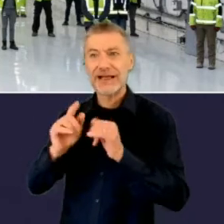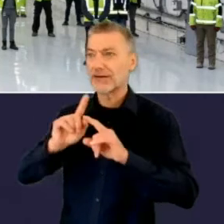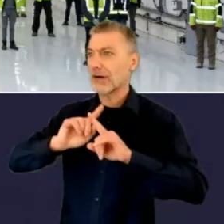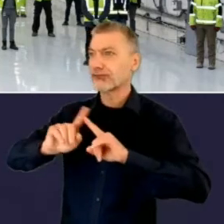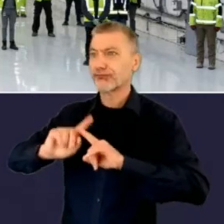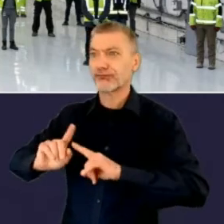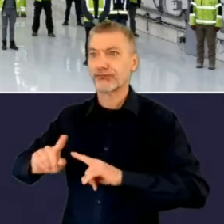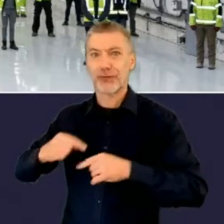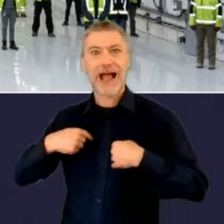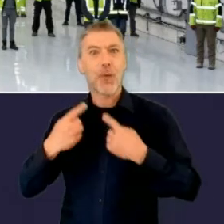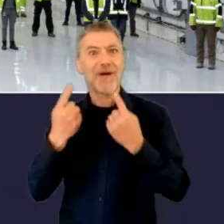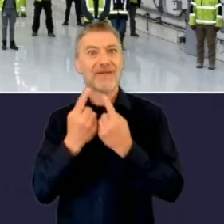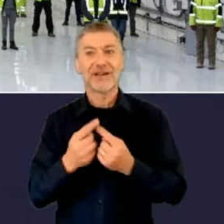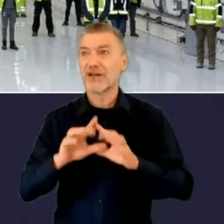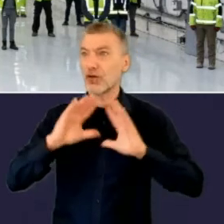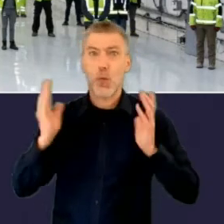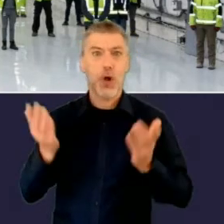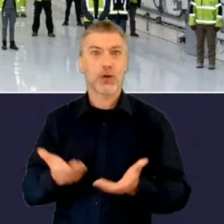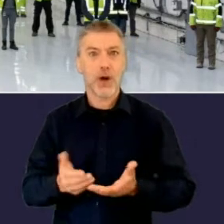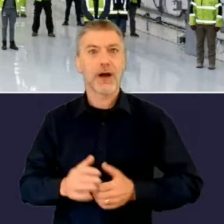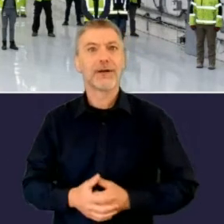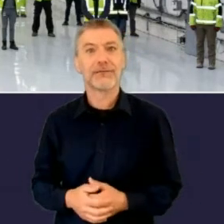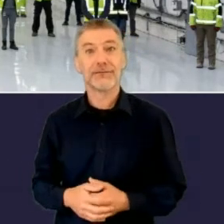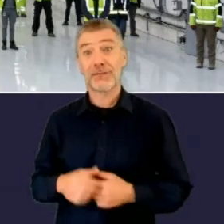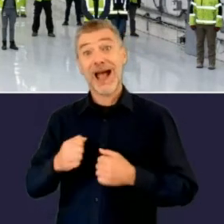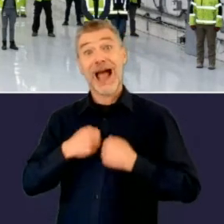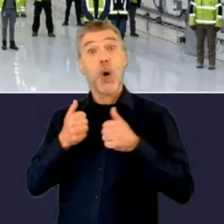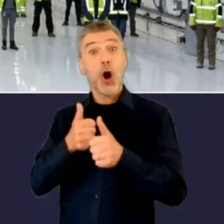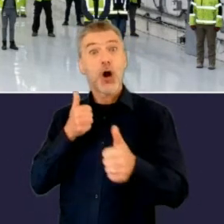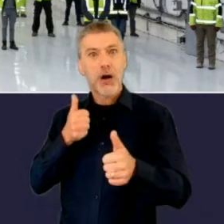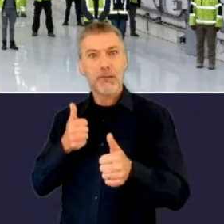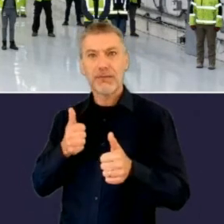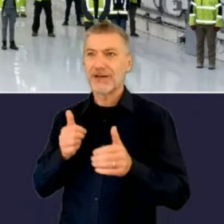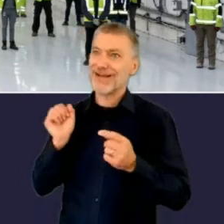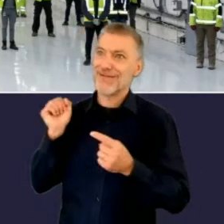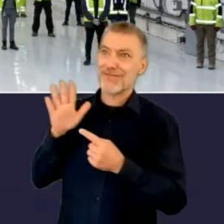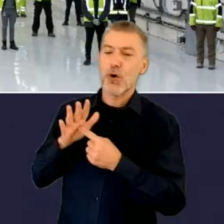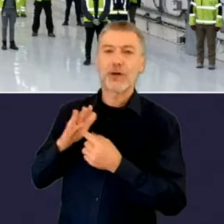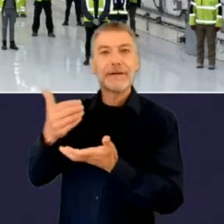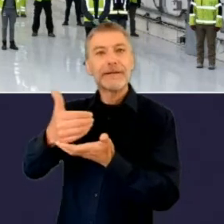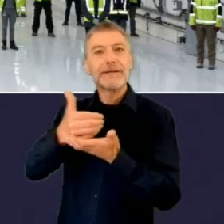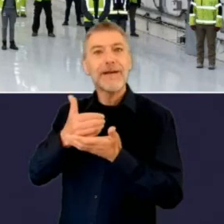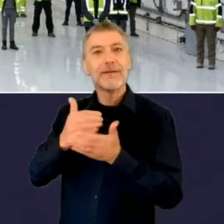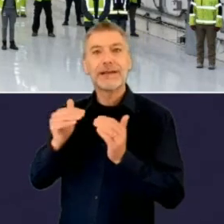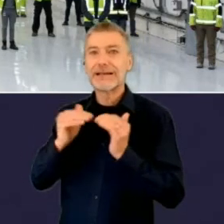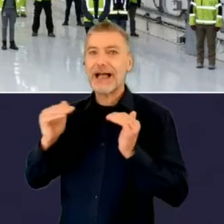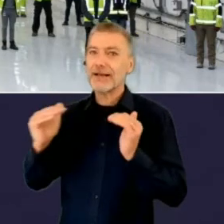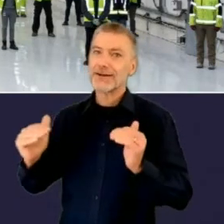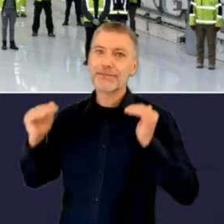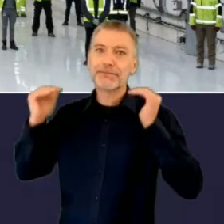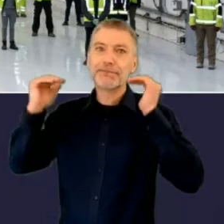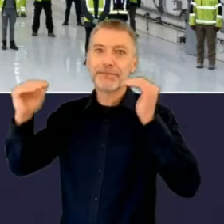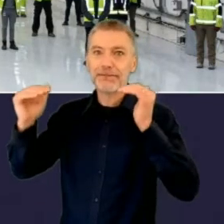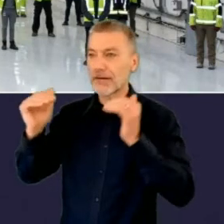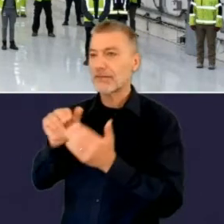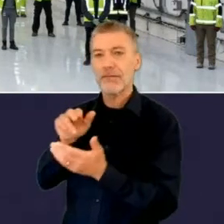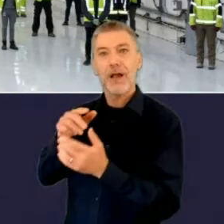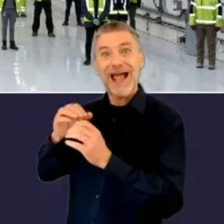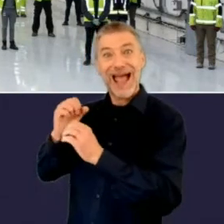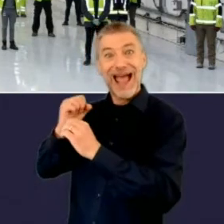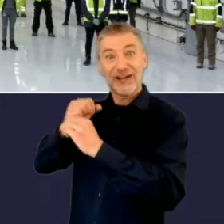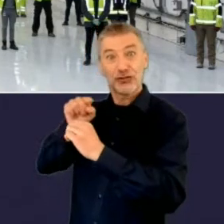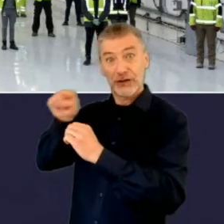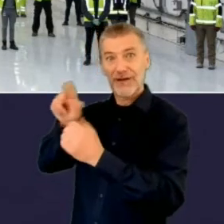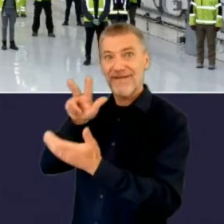facilities around the world. As a company, we must maintain our high safety standards and validate all of our engines so that they're safe to be used